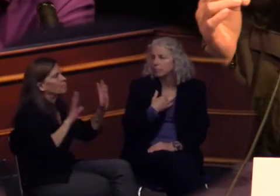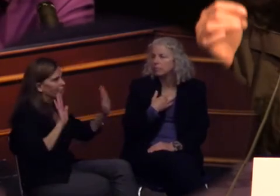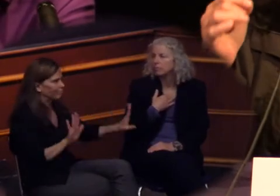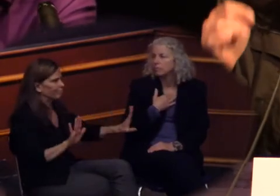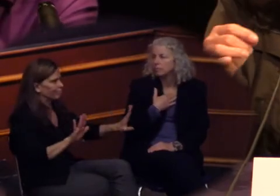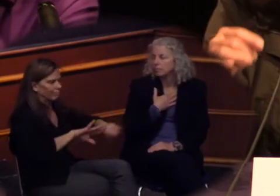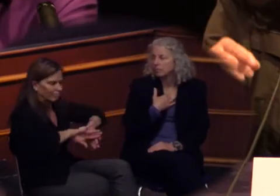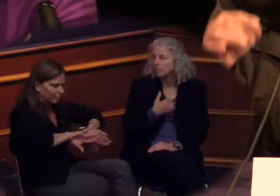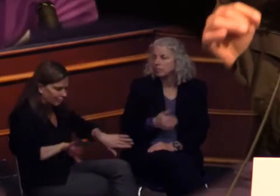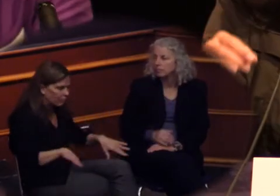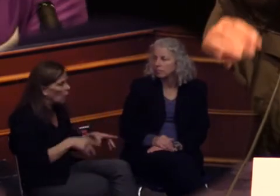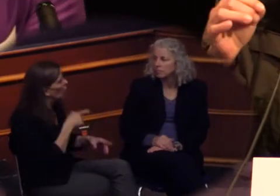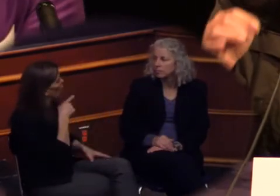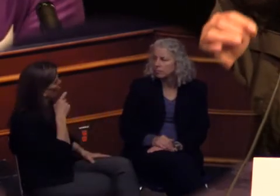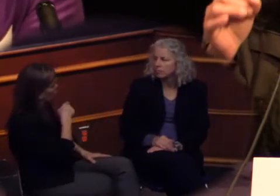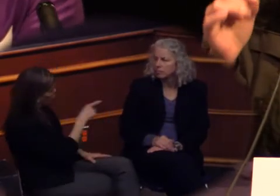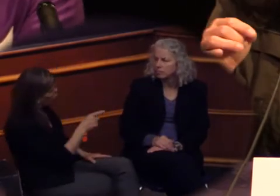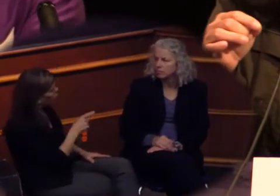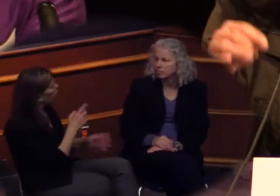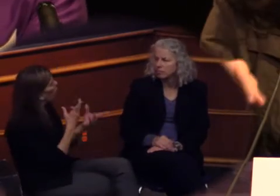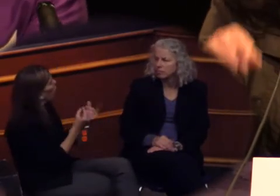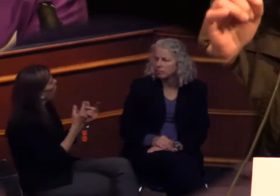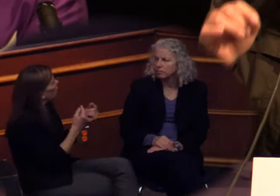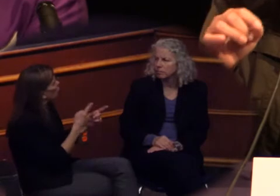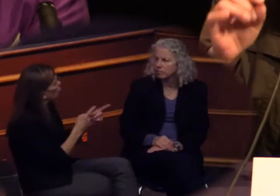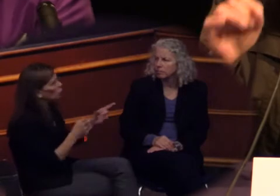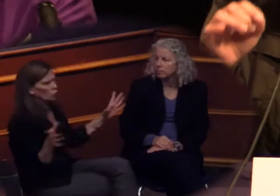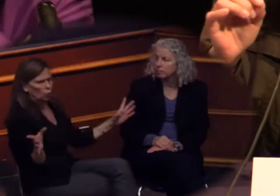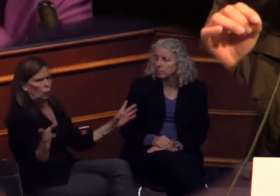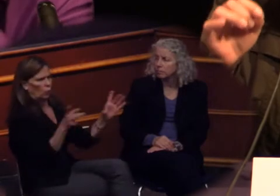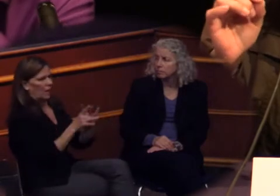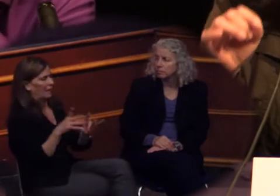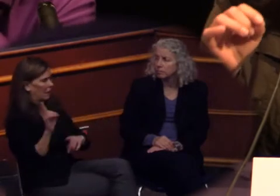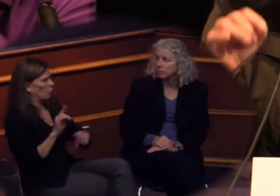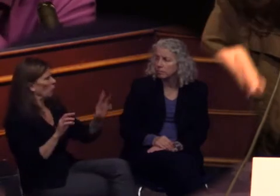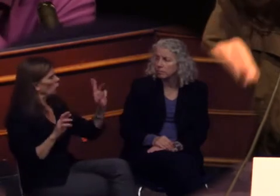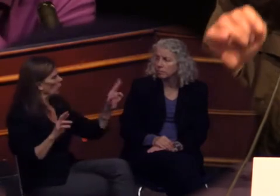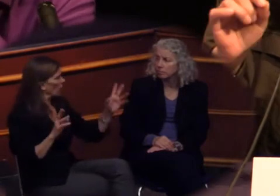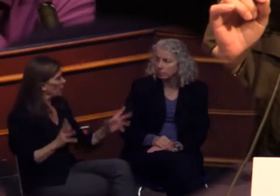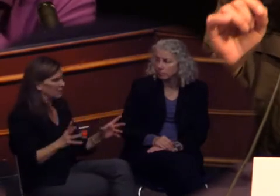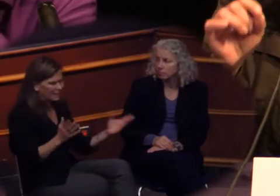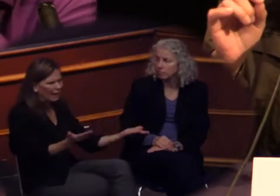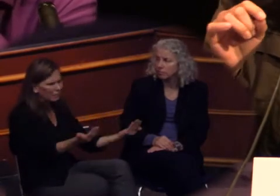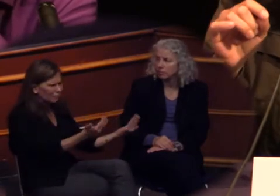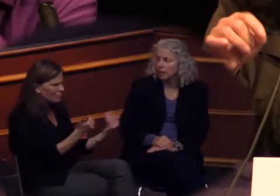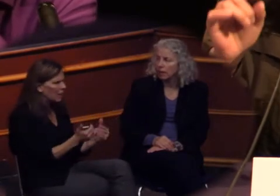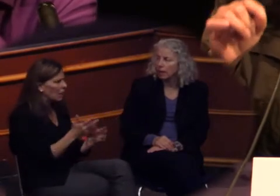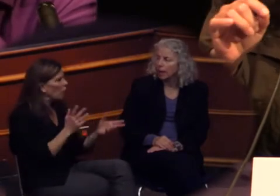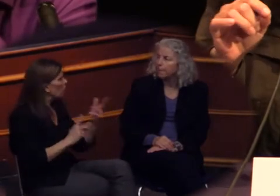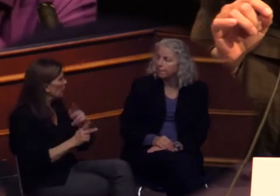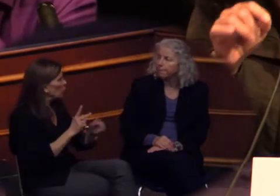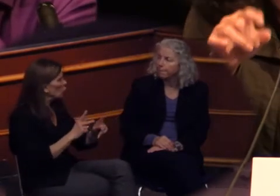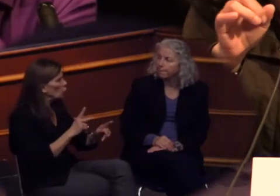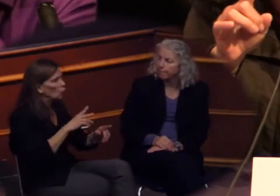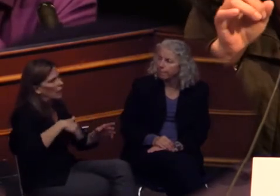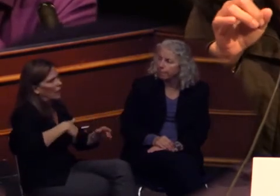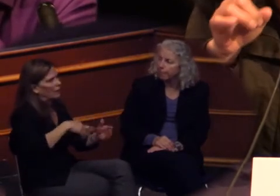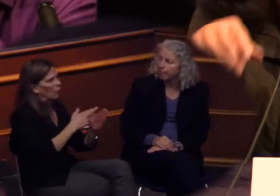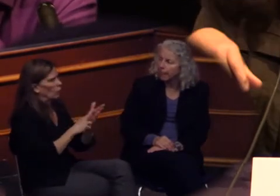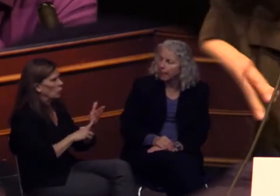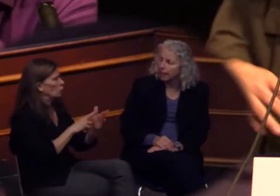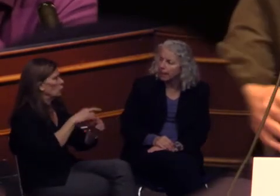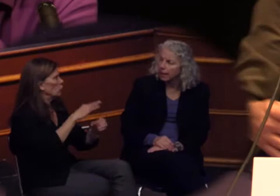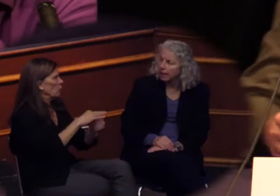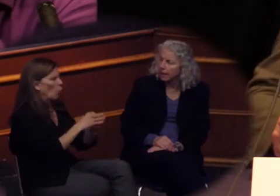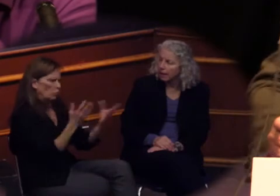steps will you take to unite the Democratic Party and unenrolled voters to assure victory this November and in